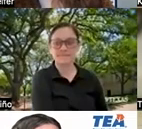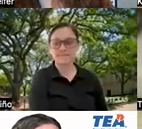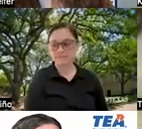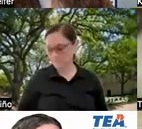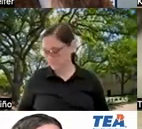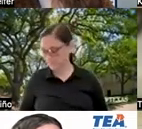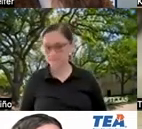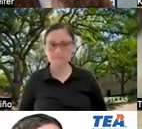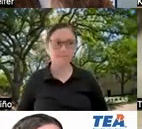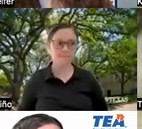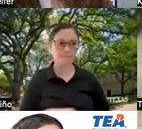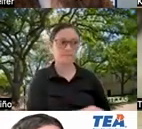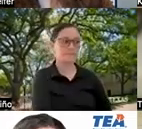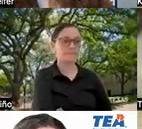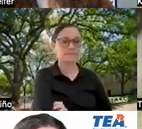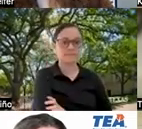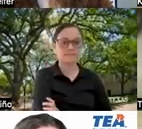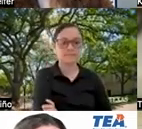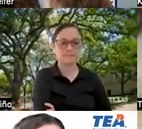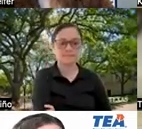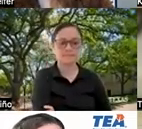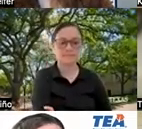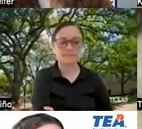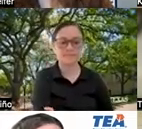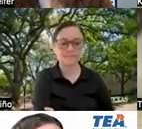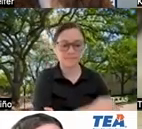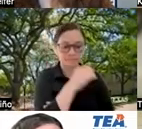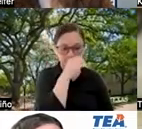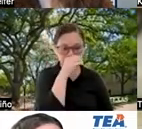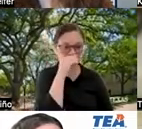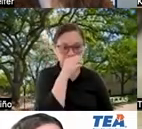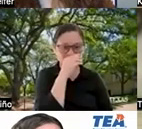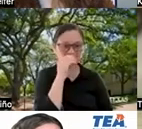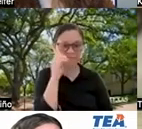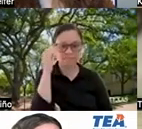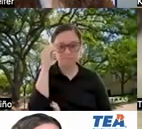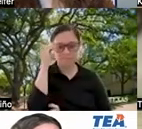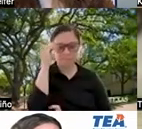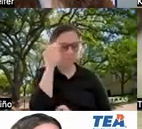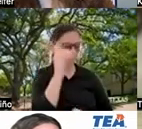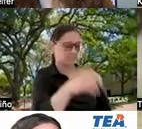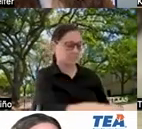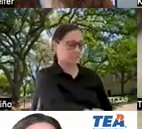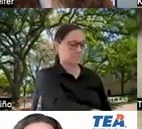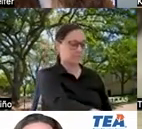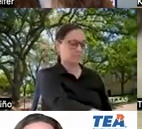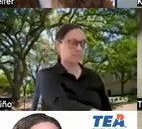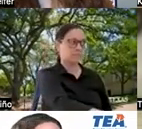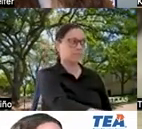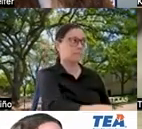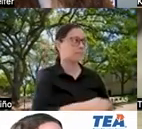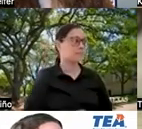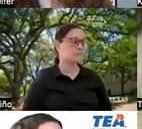sure it runs smoothly. But we are here today for the next 4 hours to talk about the Texas Early Learning Strategic